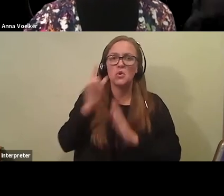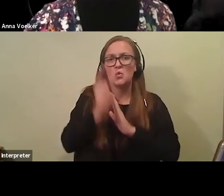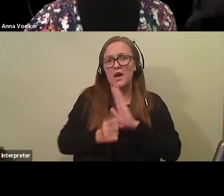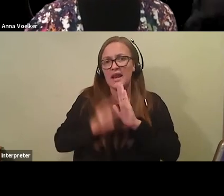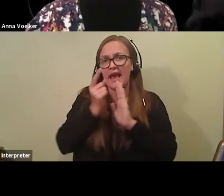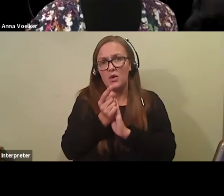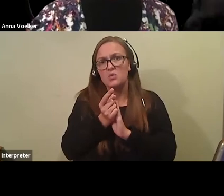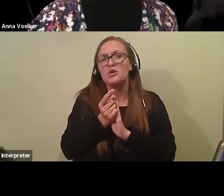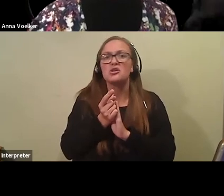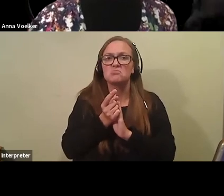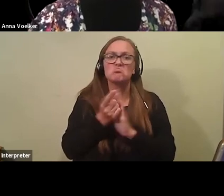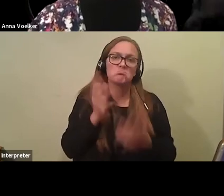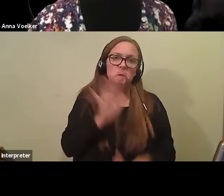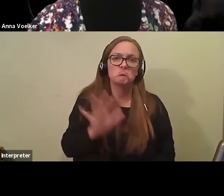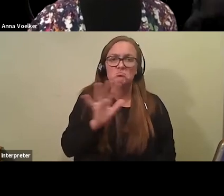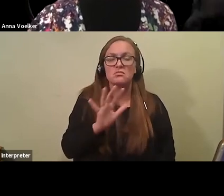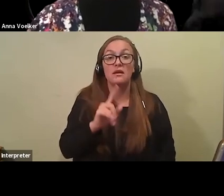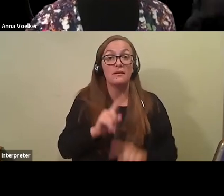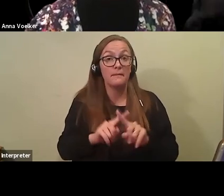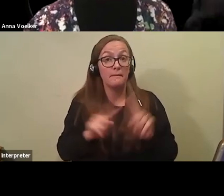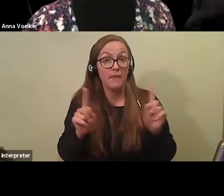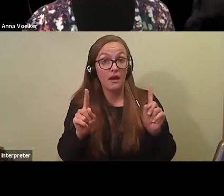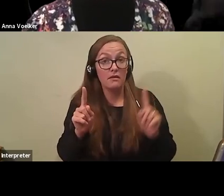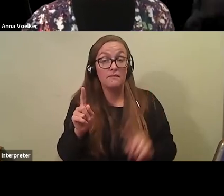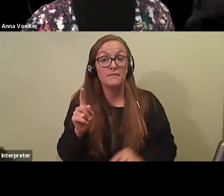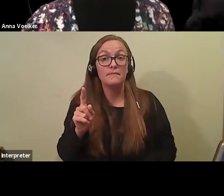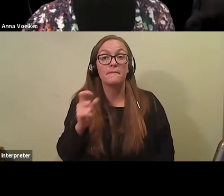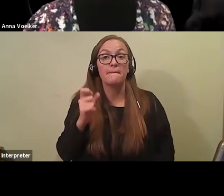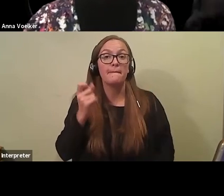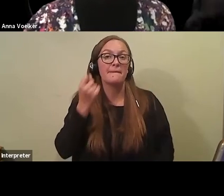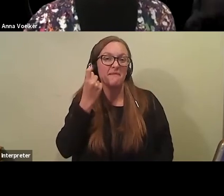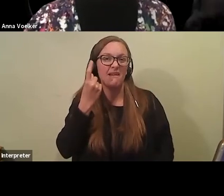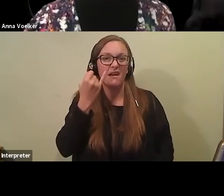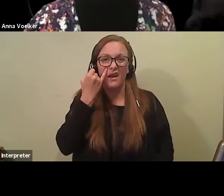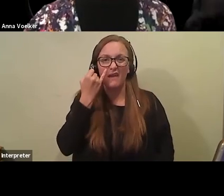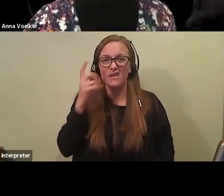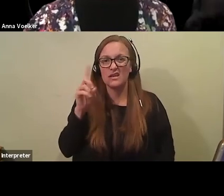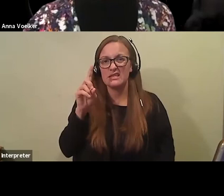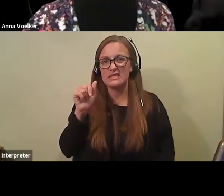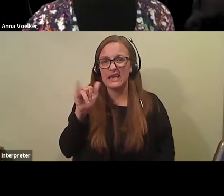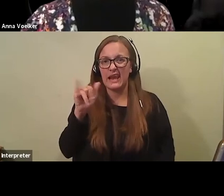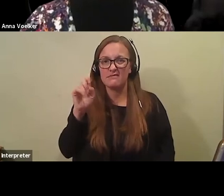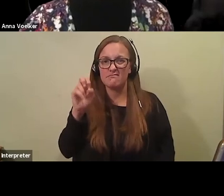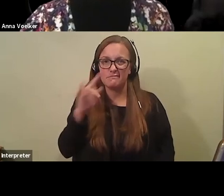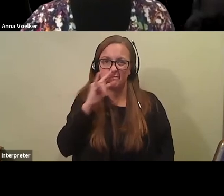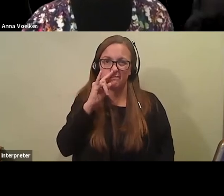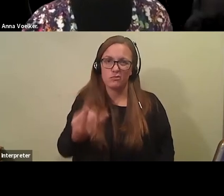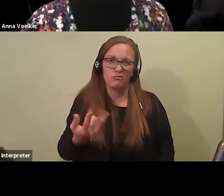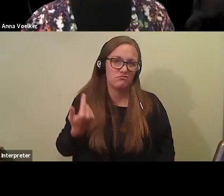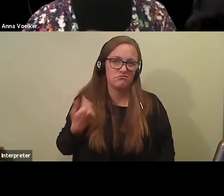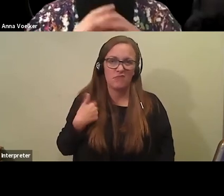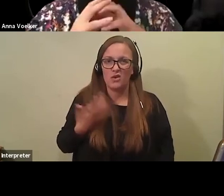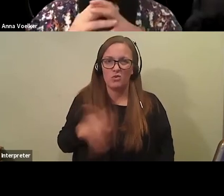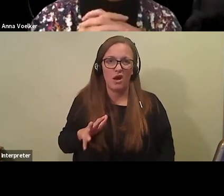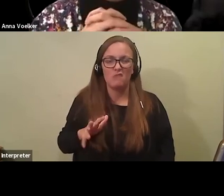interstate. But you know, if Dayton just wasn't exciting enough for me, I could decide I want to go to